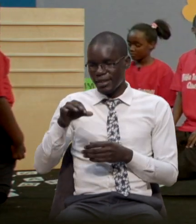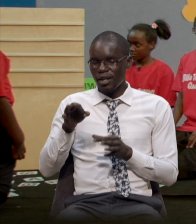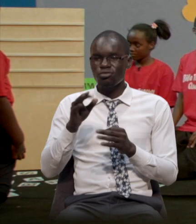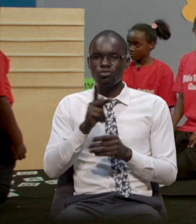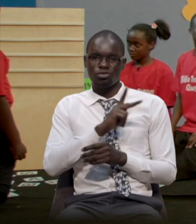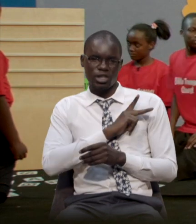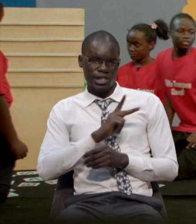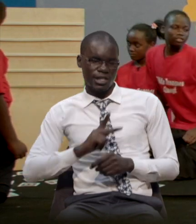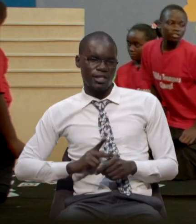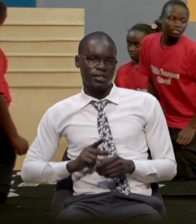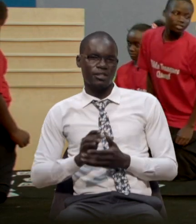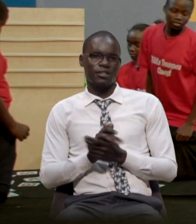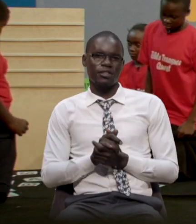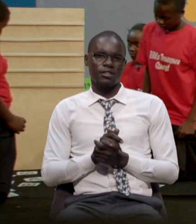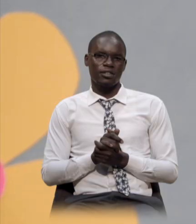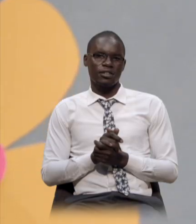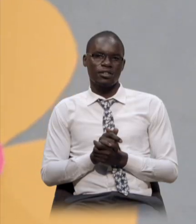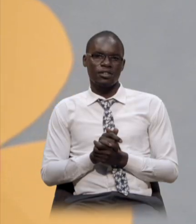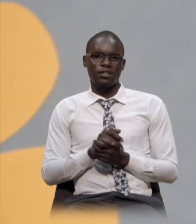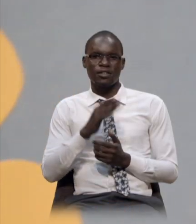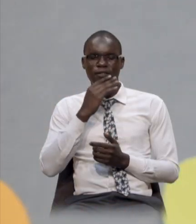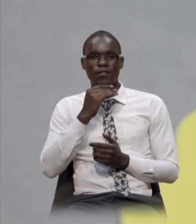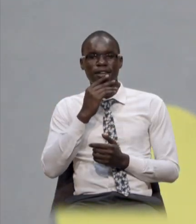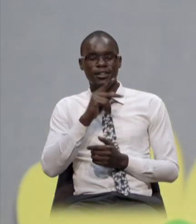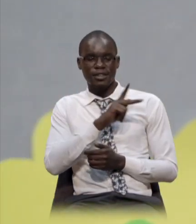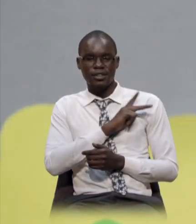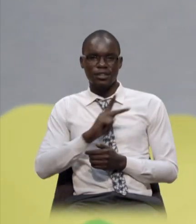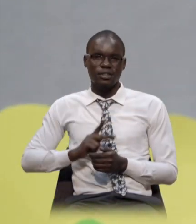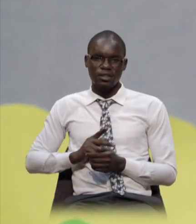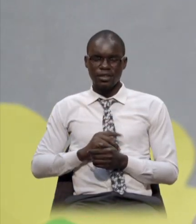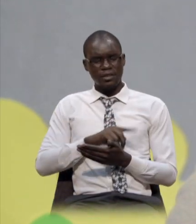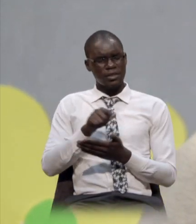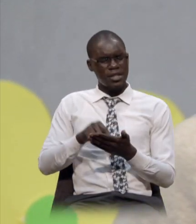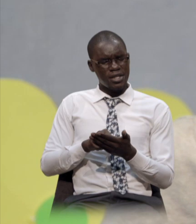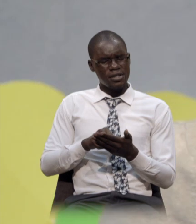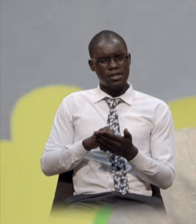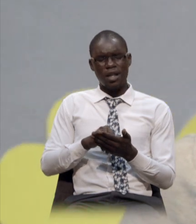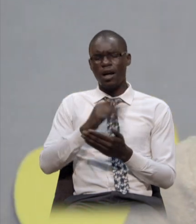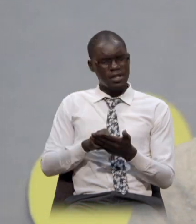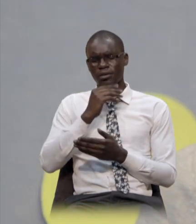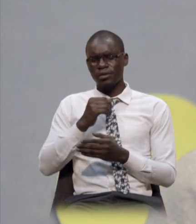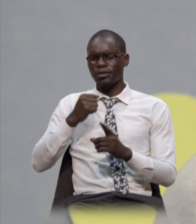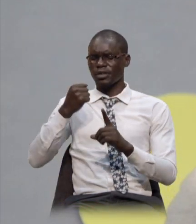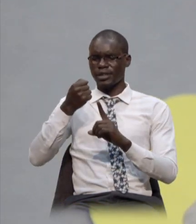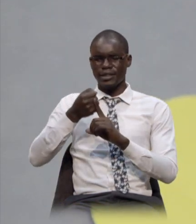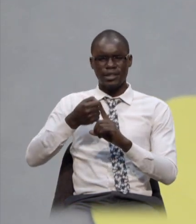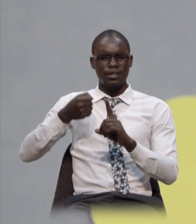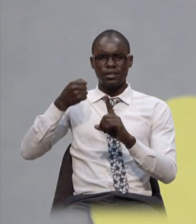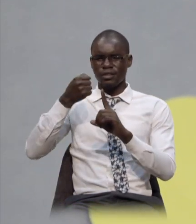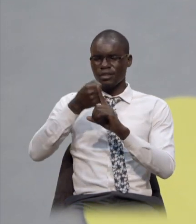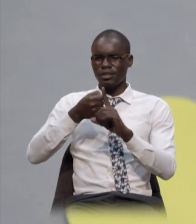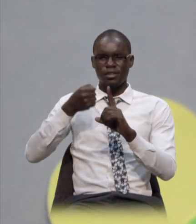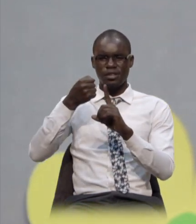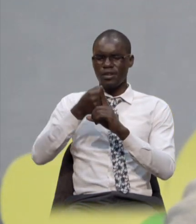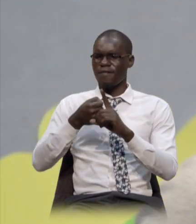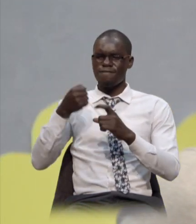king. The father was a king. But this boy struggled also fighting the